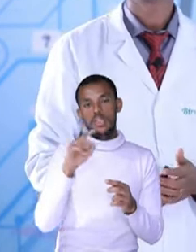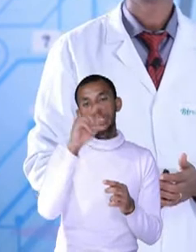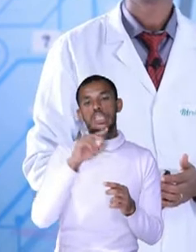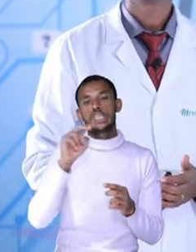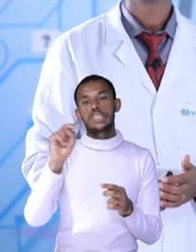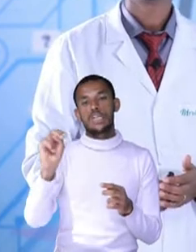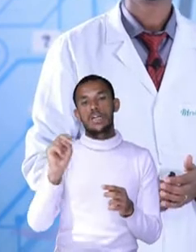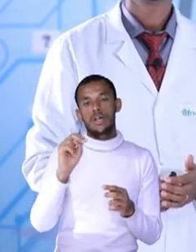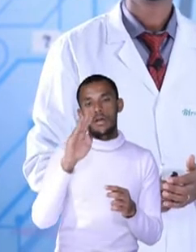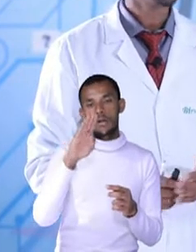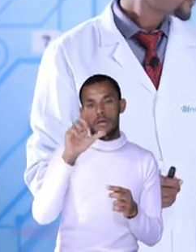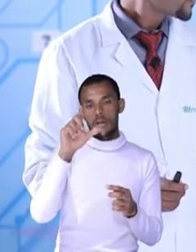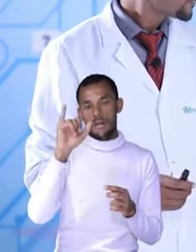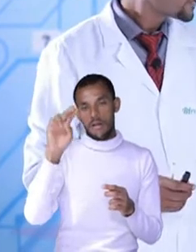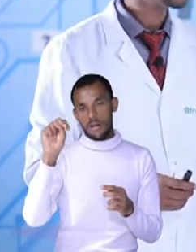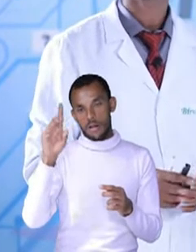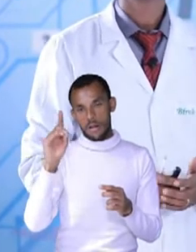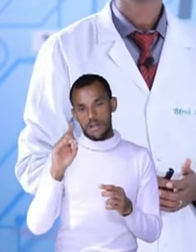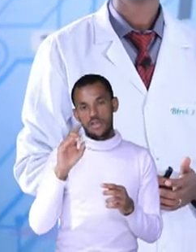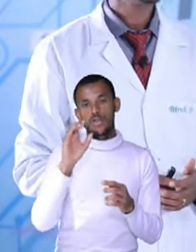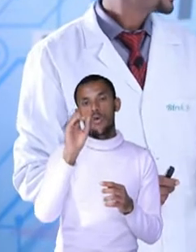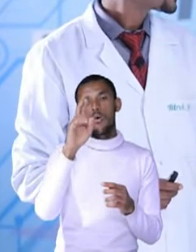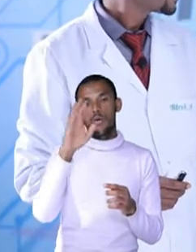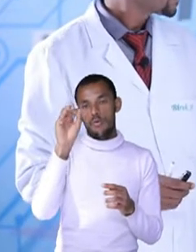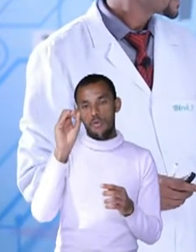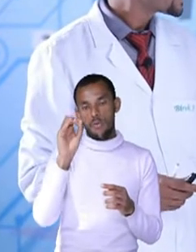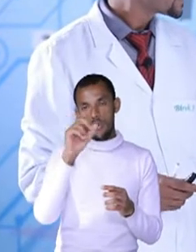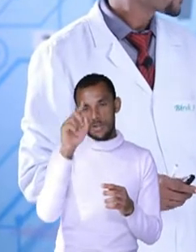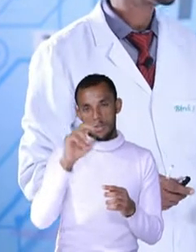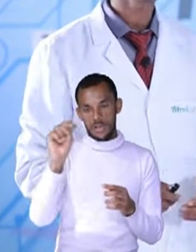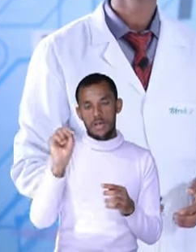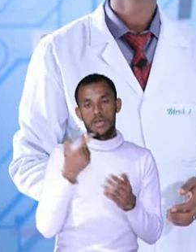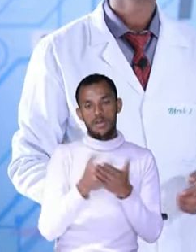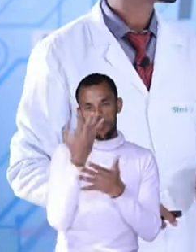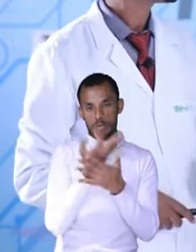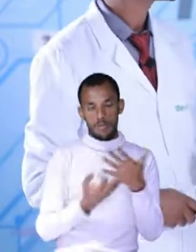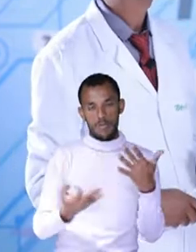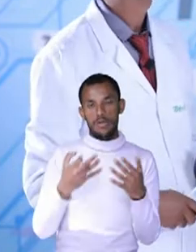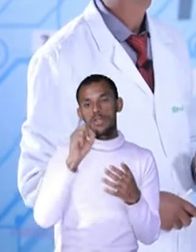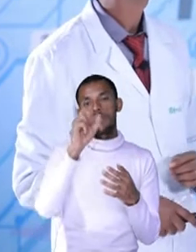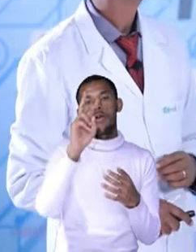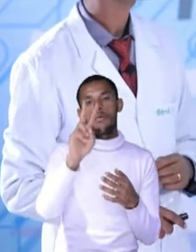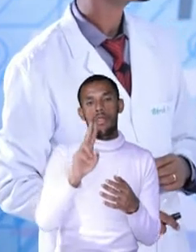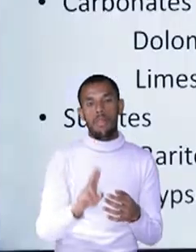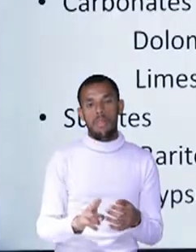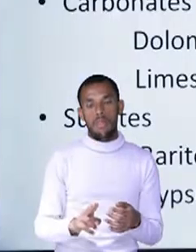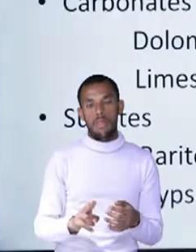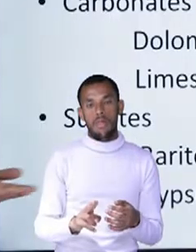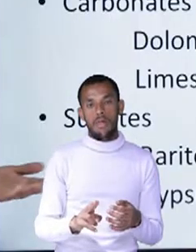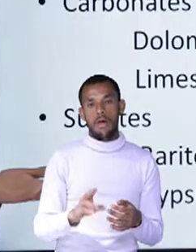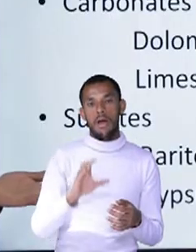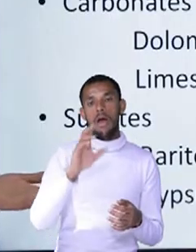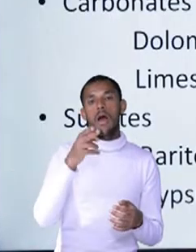blende, the ore of zinc, exists in the forms of sulfides.